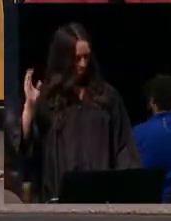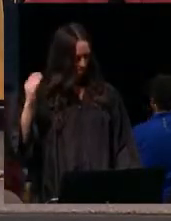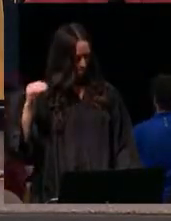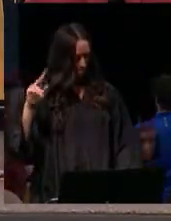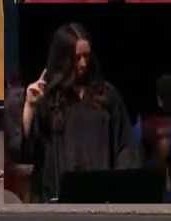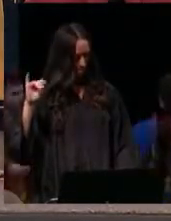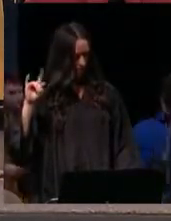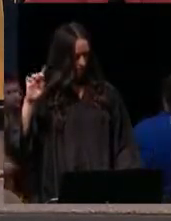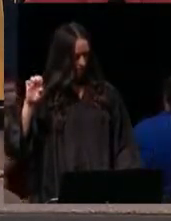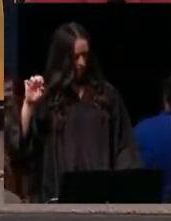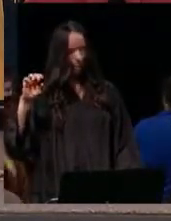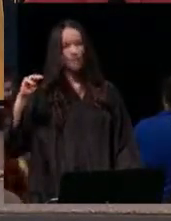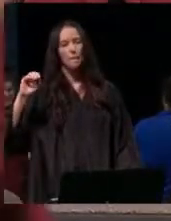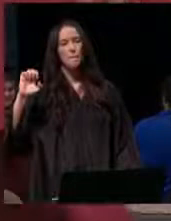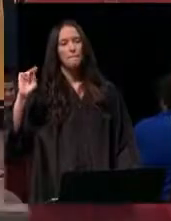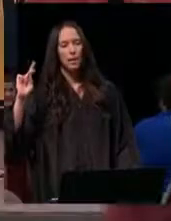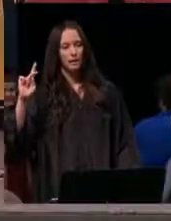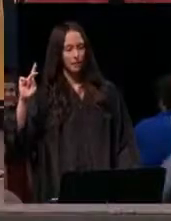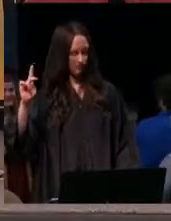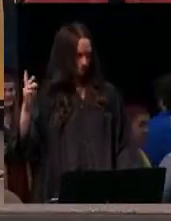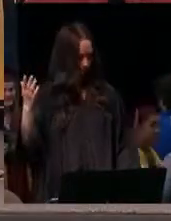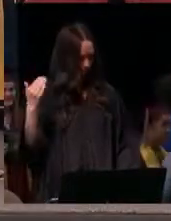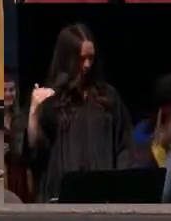Kyle Mack.